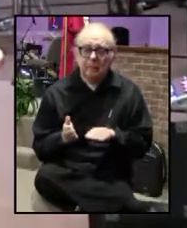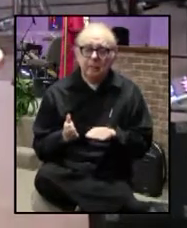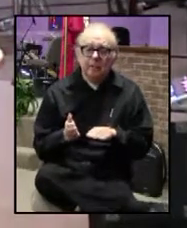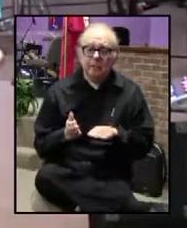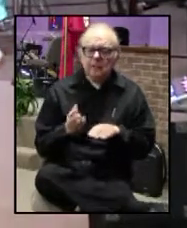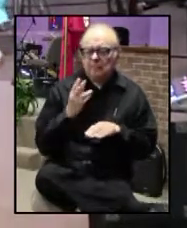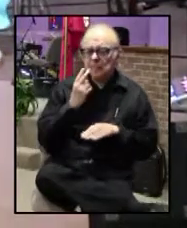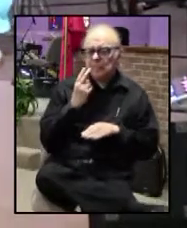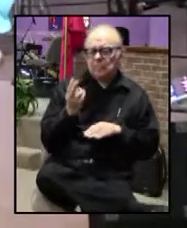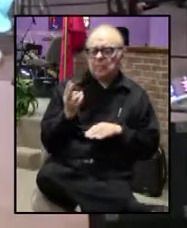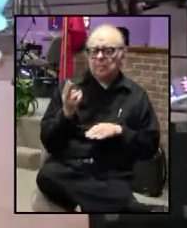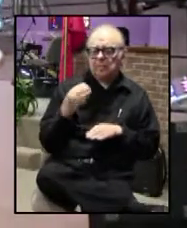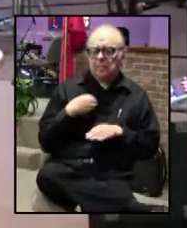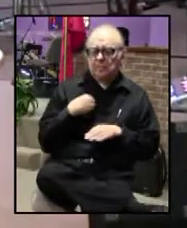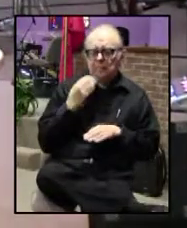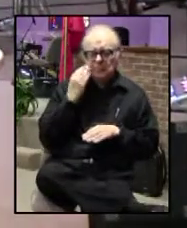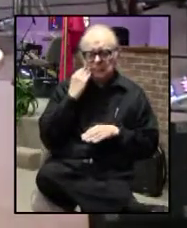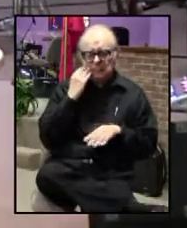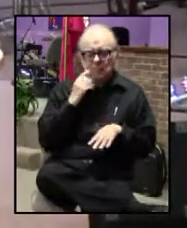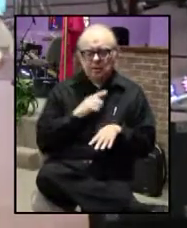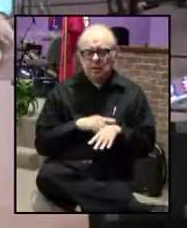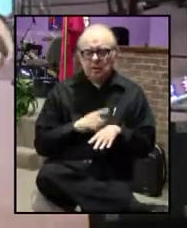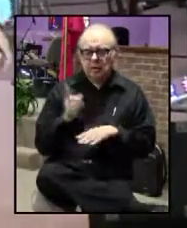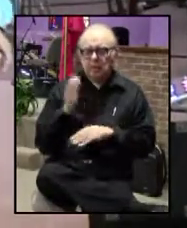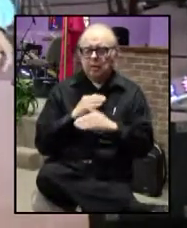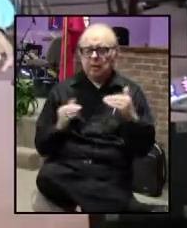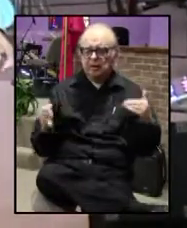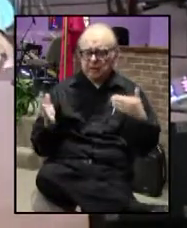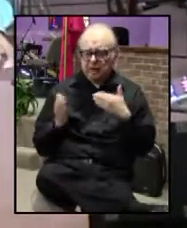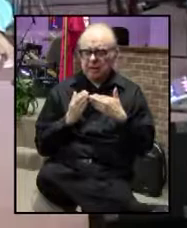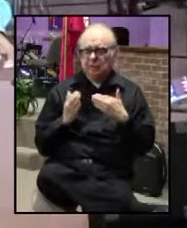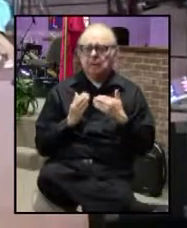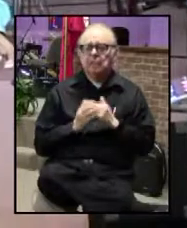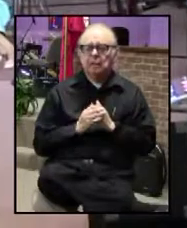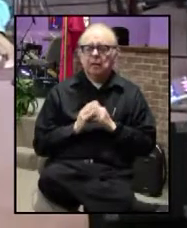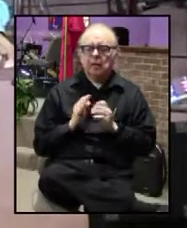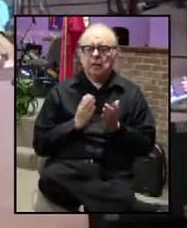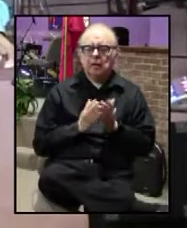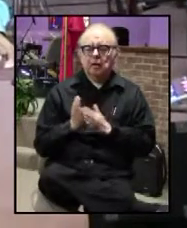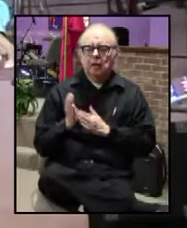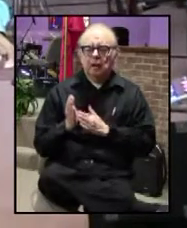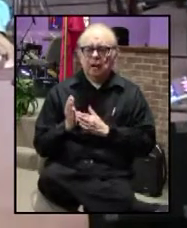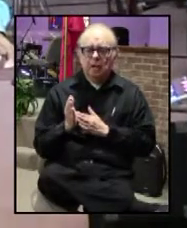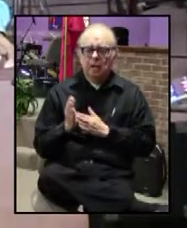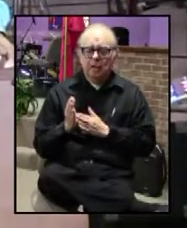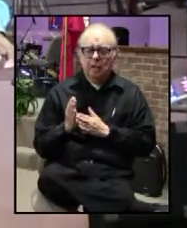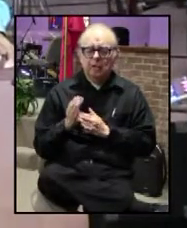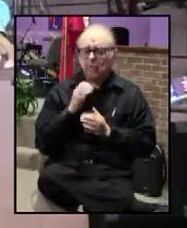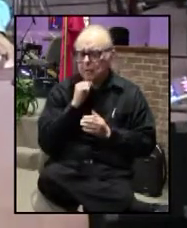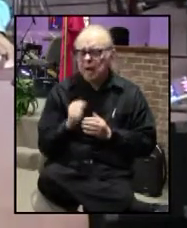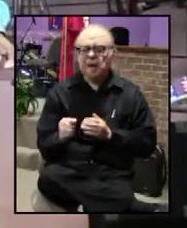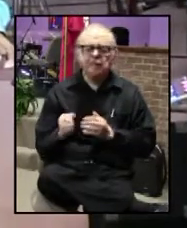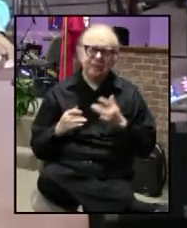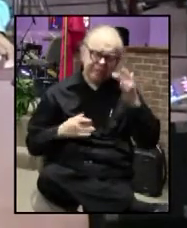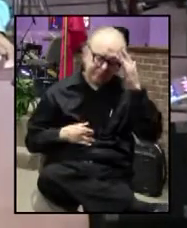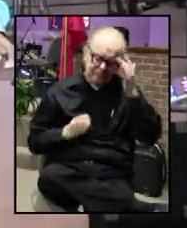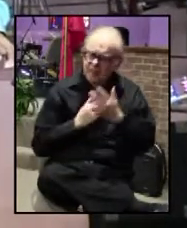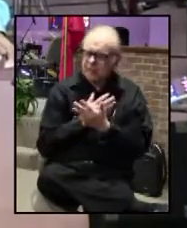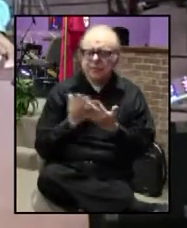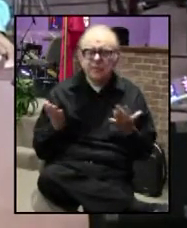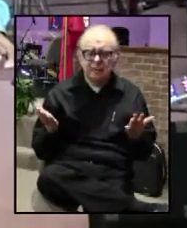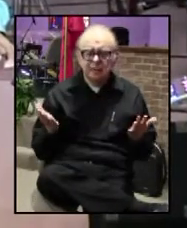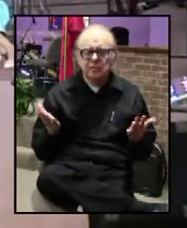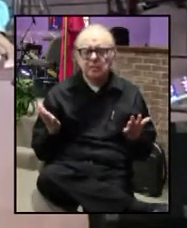You see, if I knew my time to go to heaven was near through the indication of age or illnesses and everything